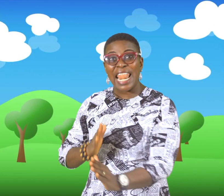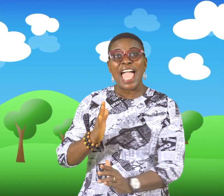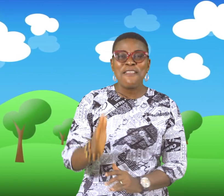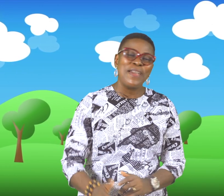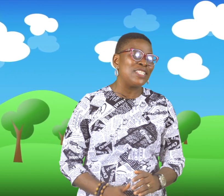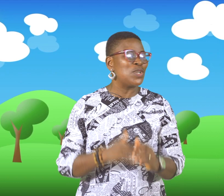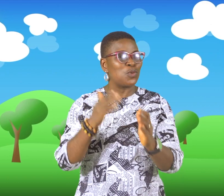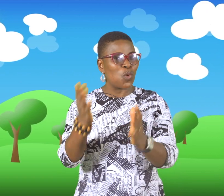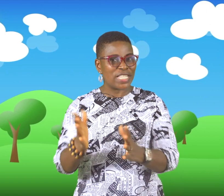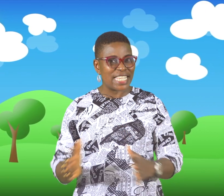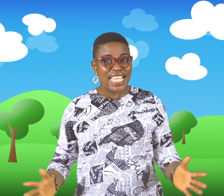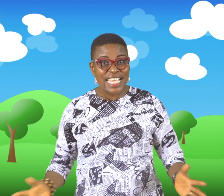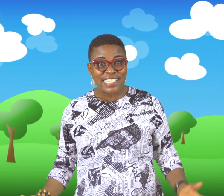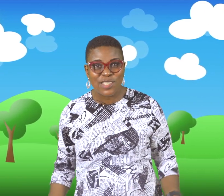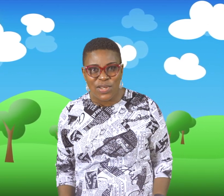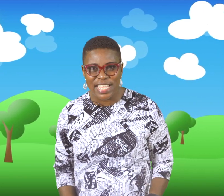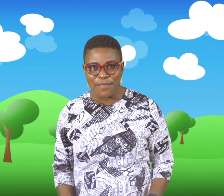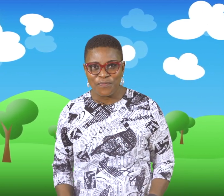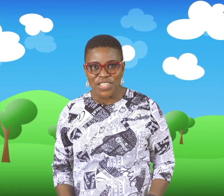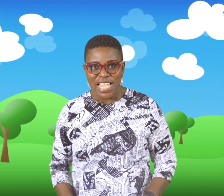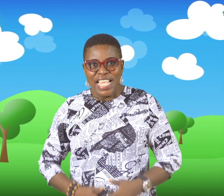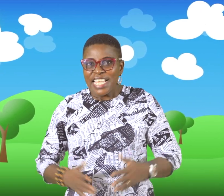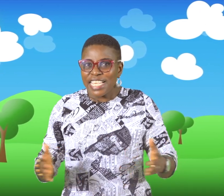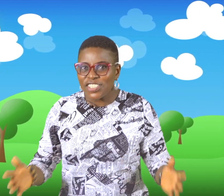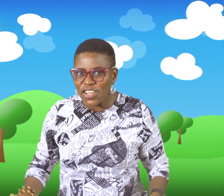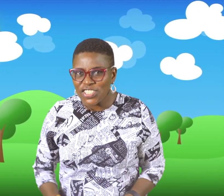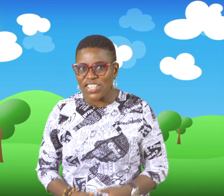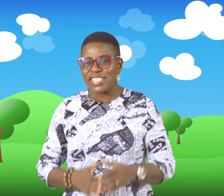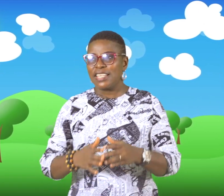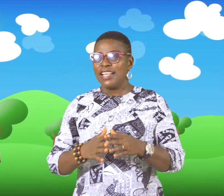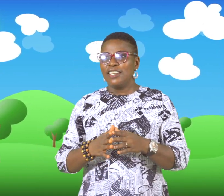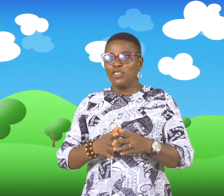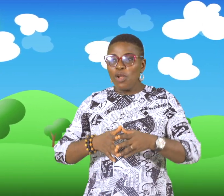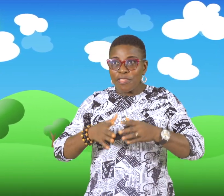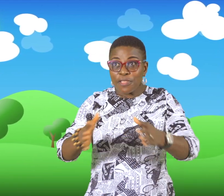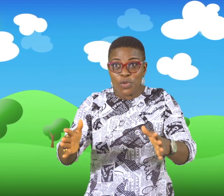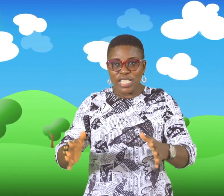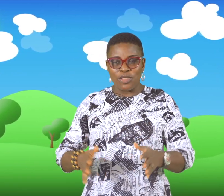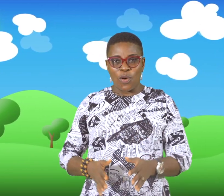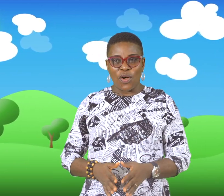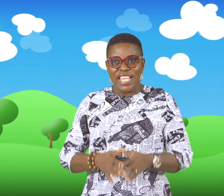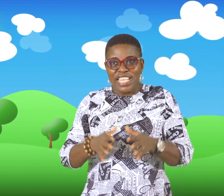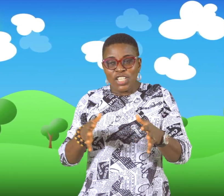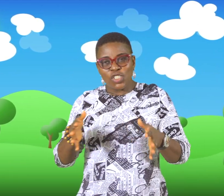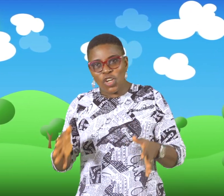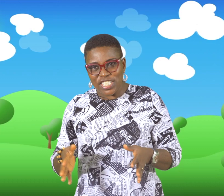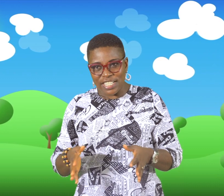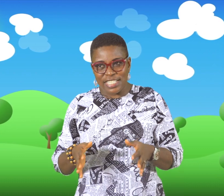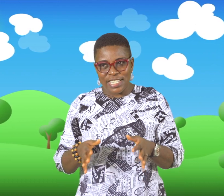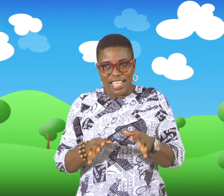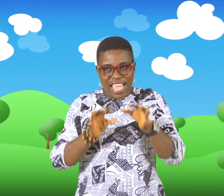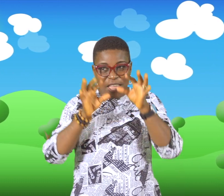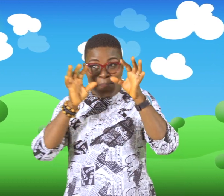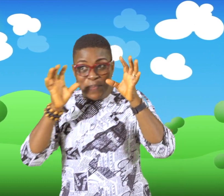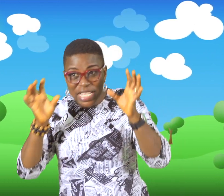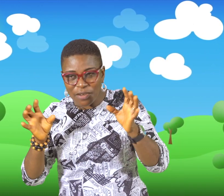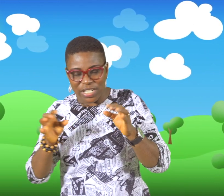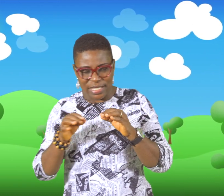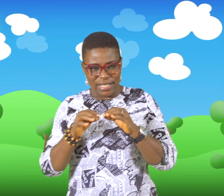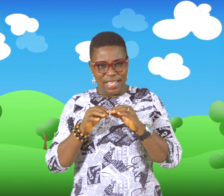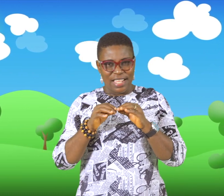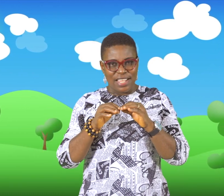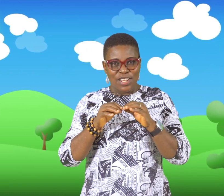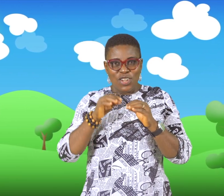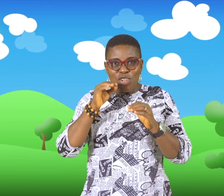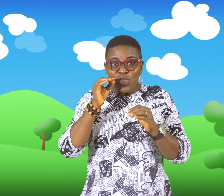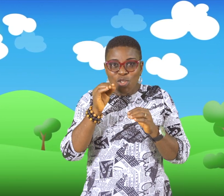in alignment with what he is doing. He shows us through the door. He shows us a bit of